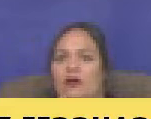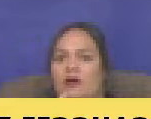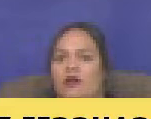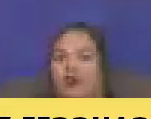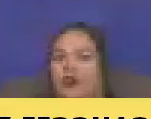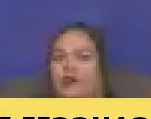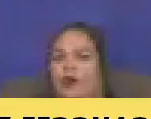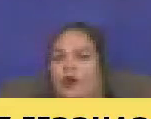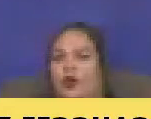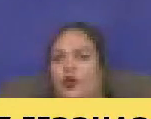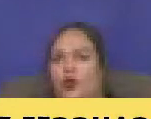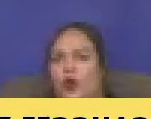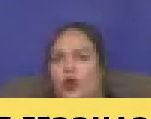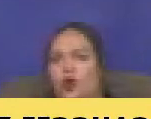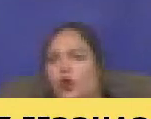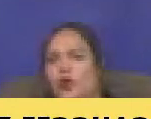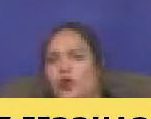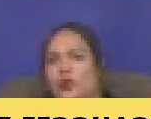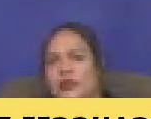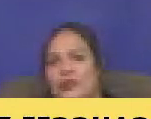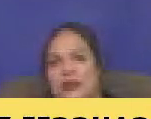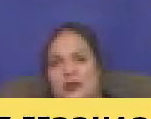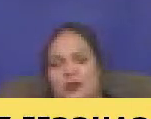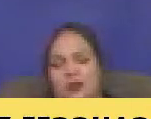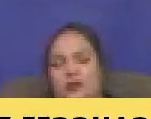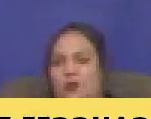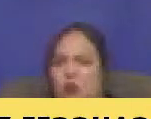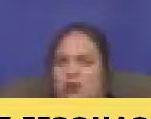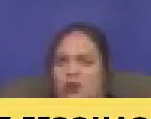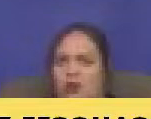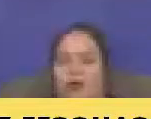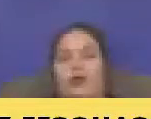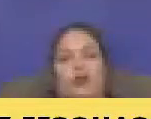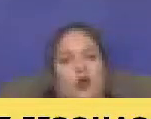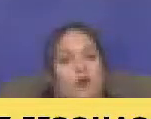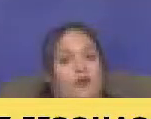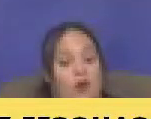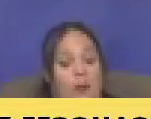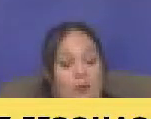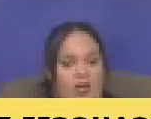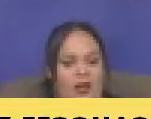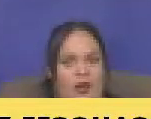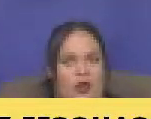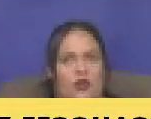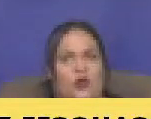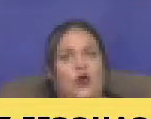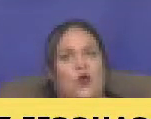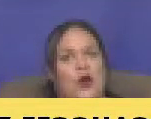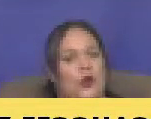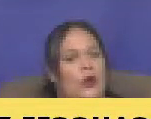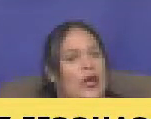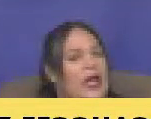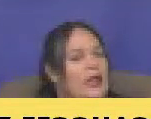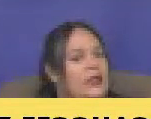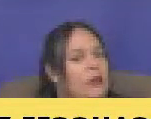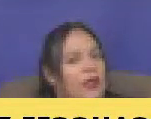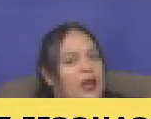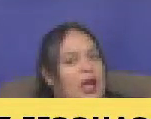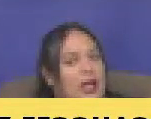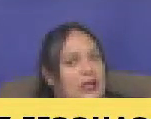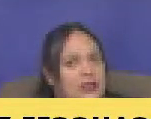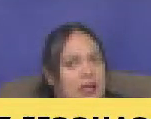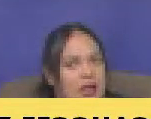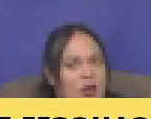close, and what he wants to say to us. Okay. Before I close then, do you want to add anything else at